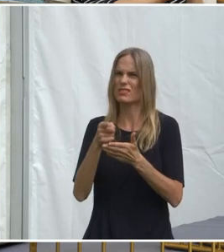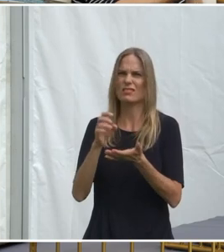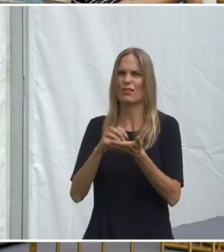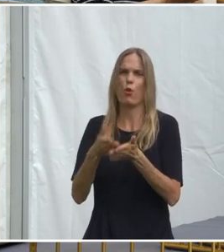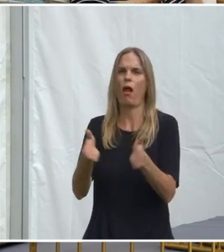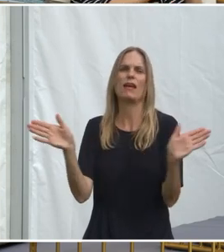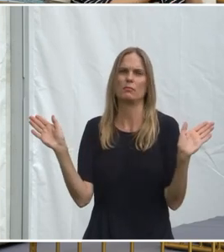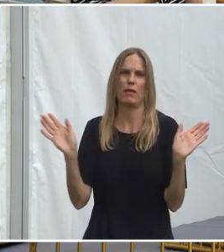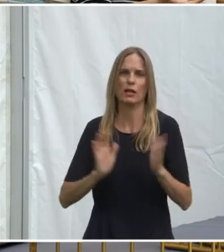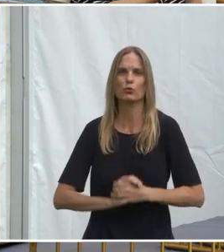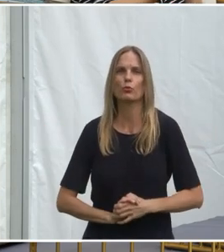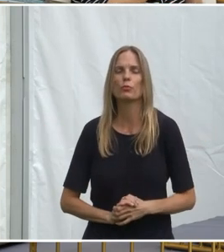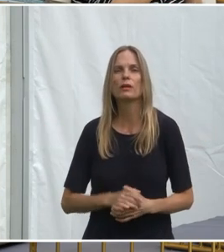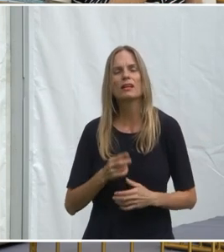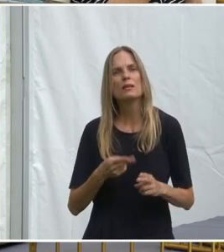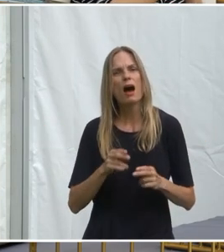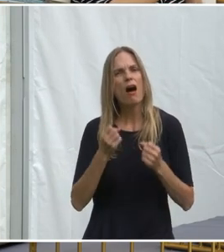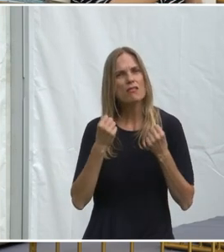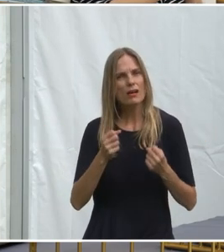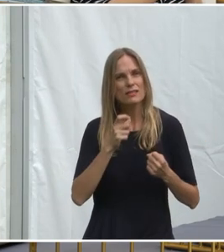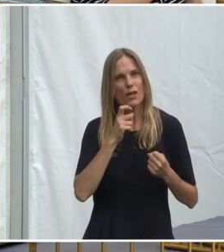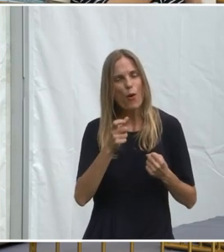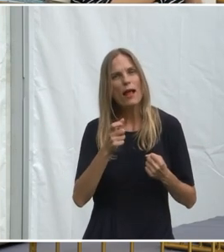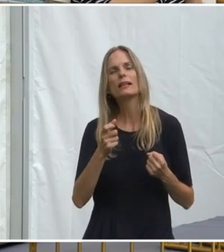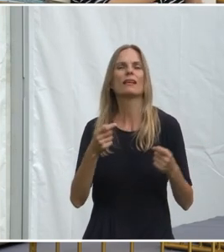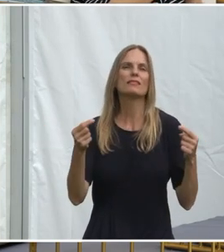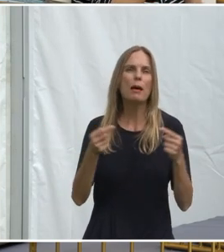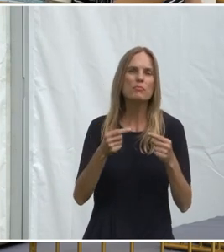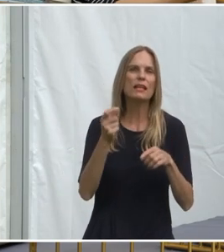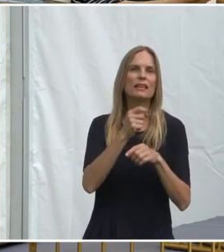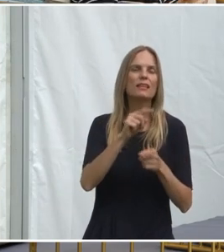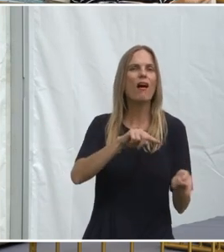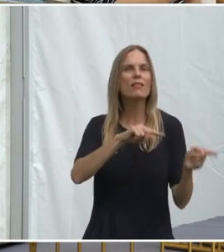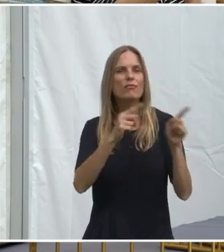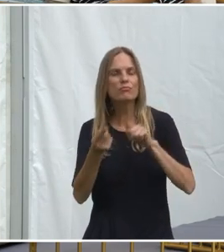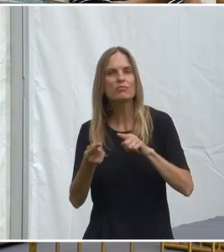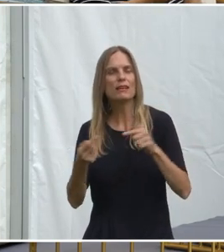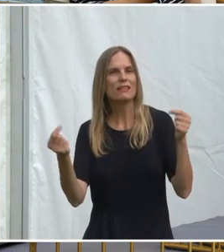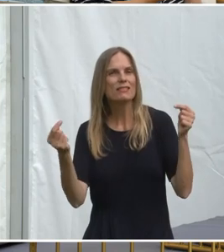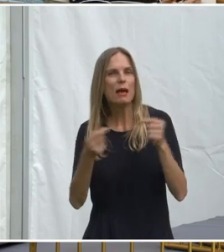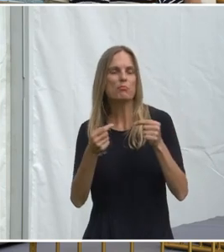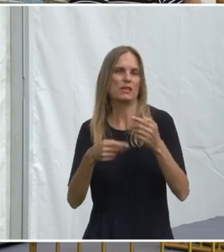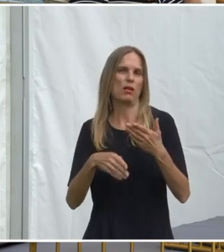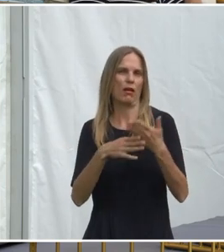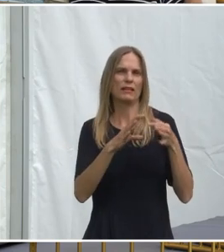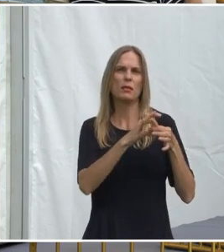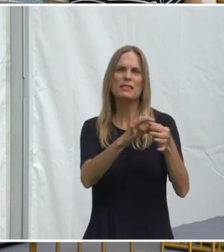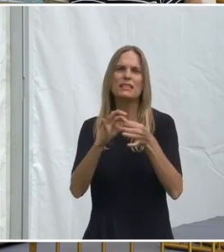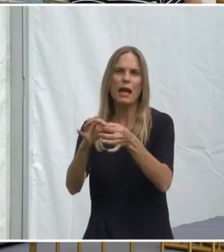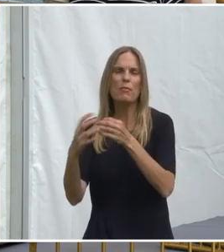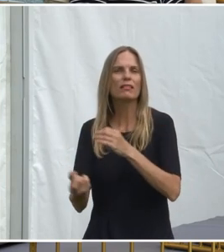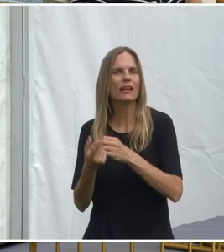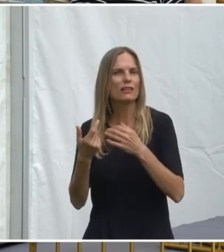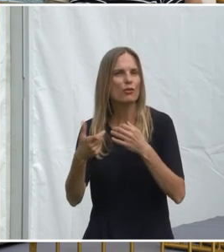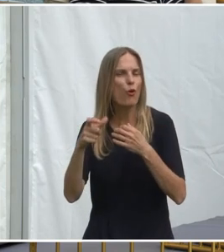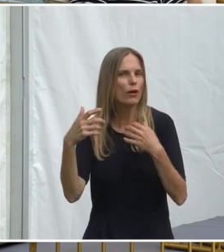it's hard to kind of say in terms of where exactly the digital transformation, what bonds are easier, what kind of ties are easier, and what are